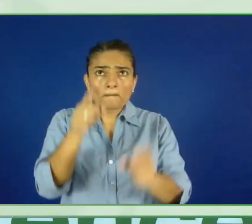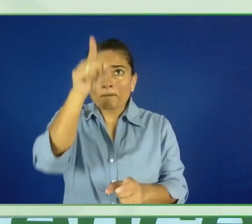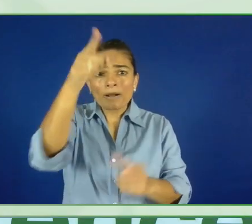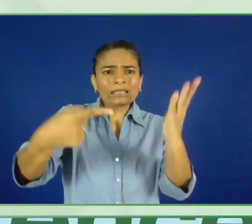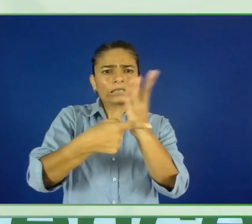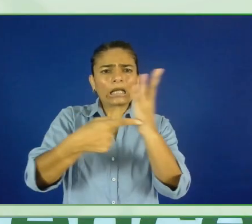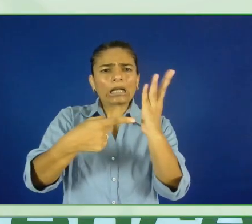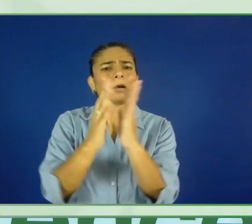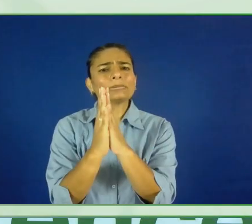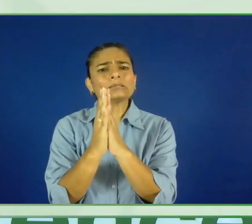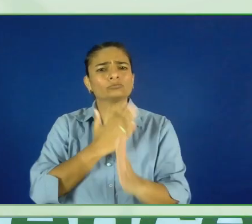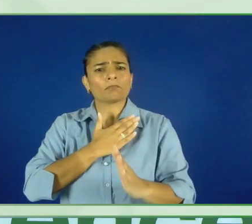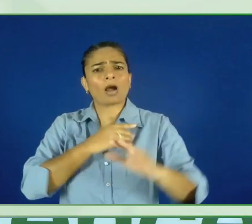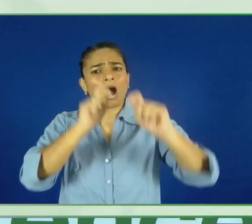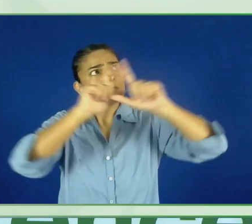presentation.